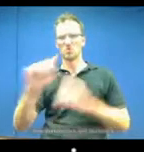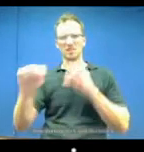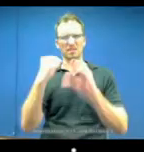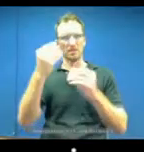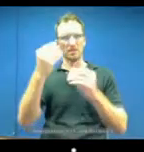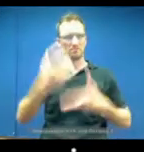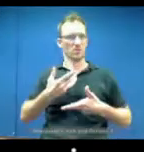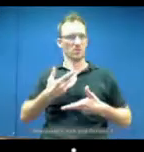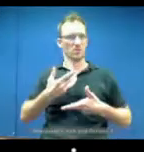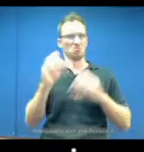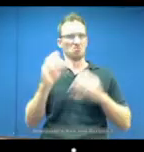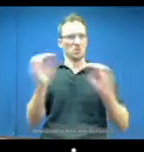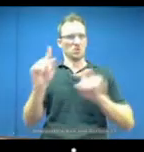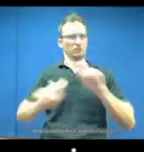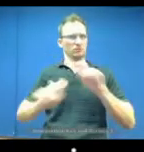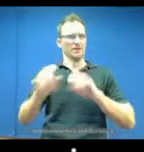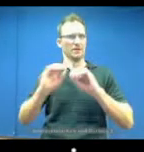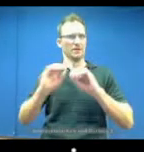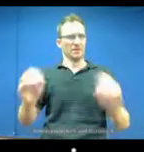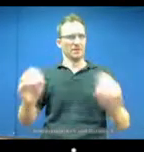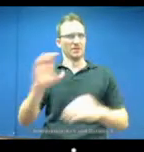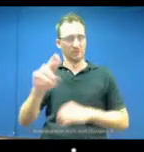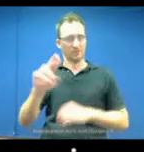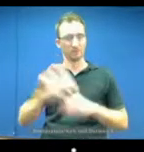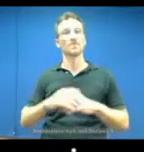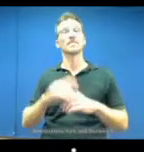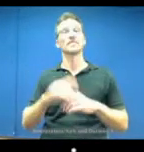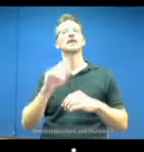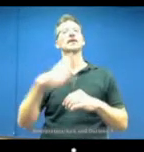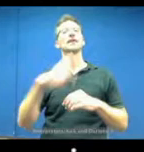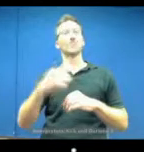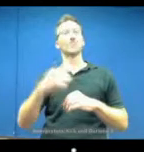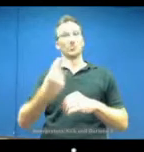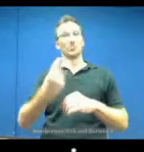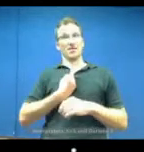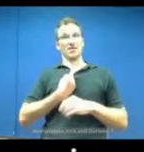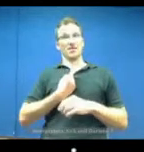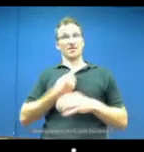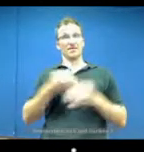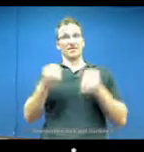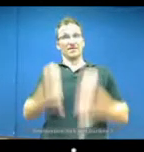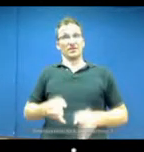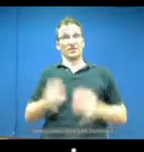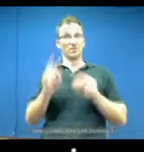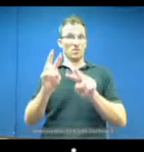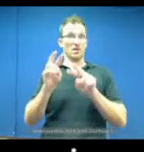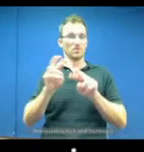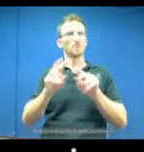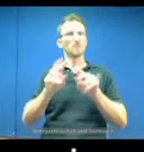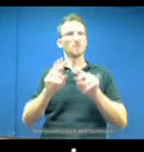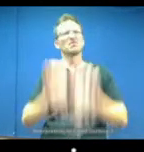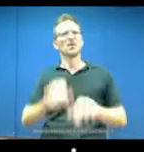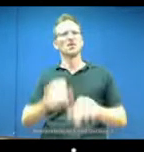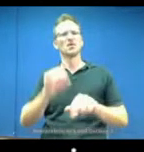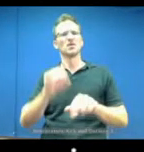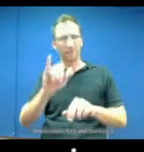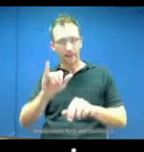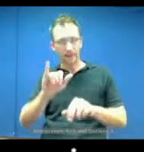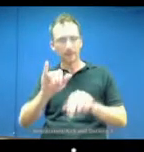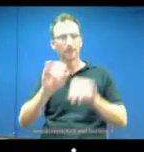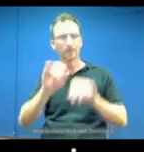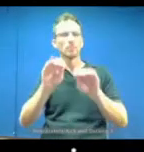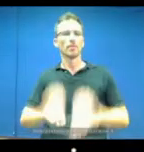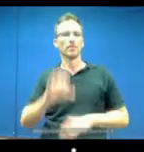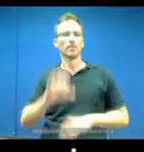Please fill out the survey if you're watching this individually. If you have several people watching the group, then please fill out